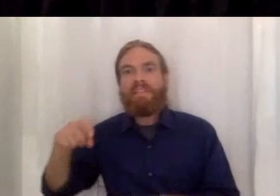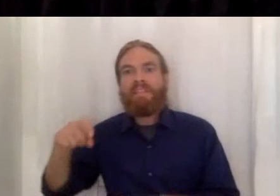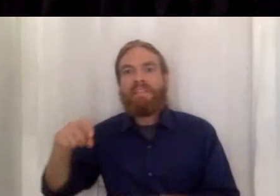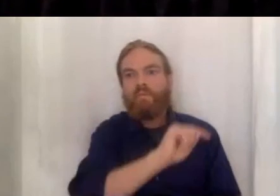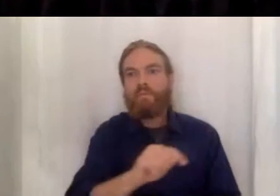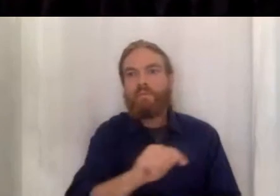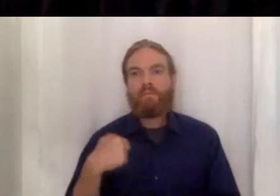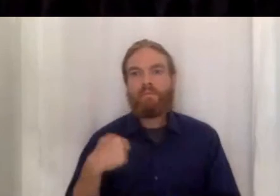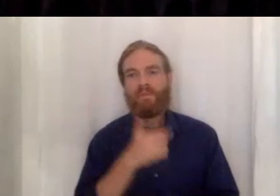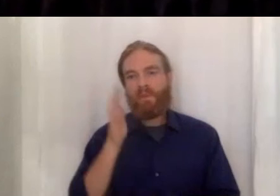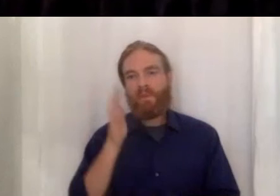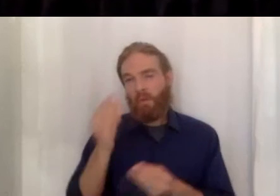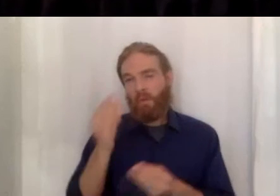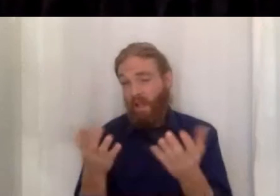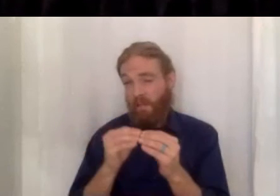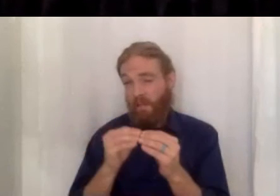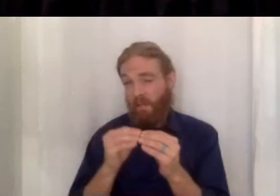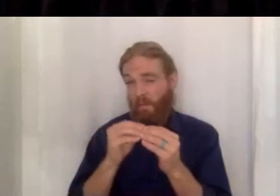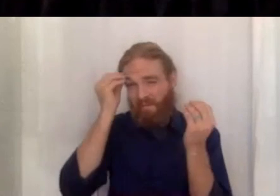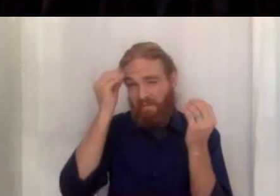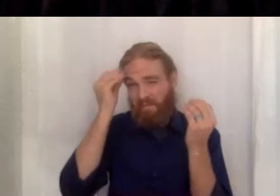ramping up on that front too.